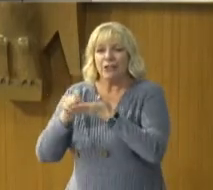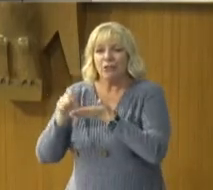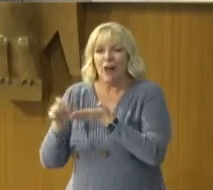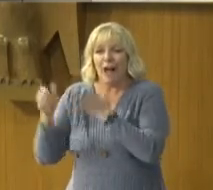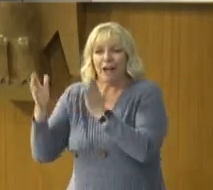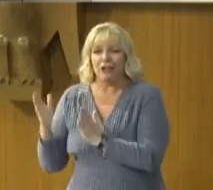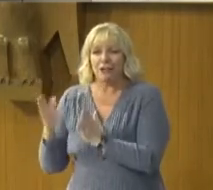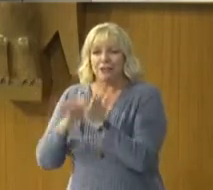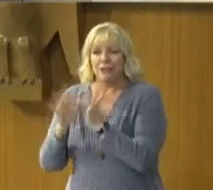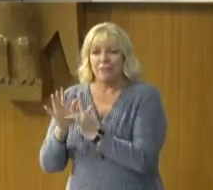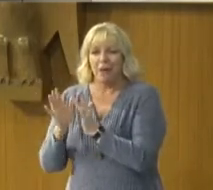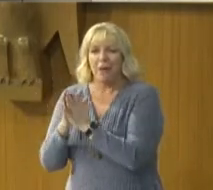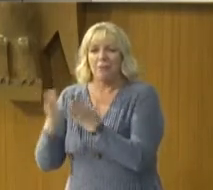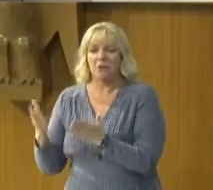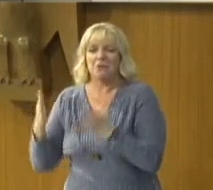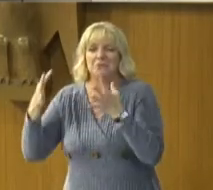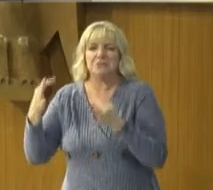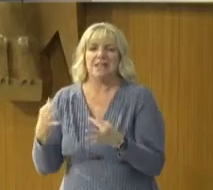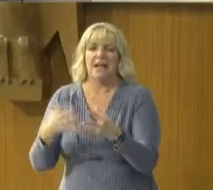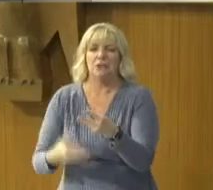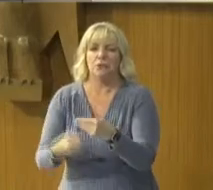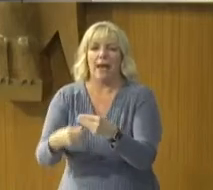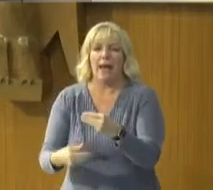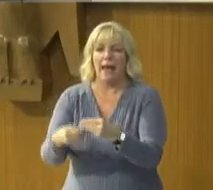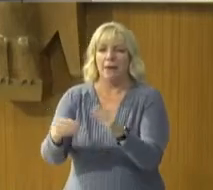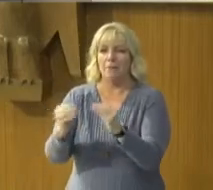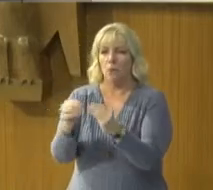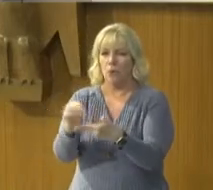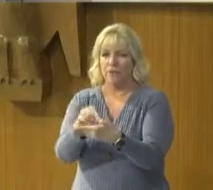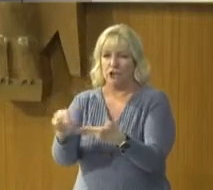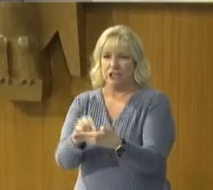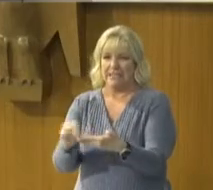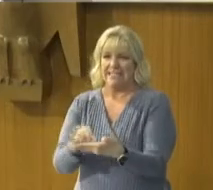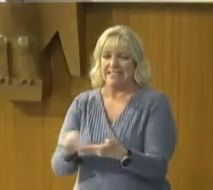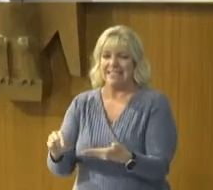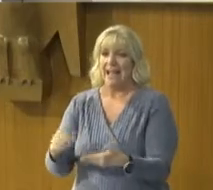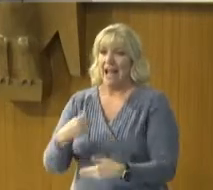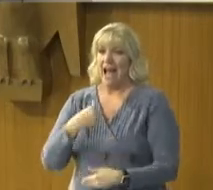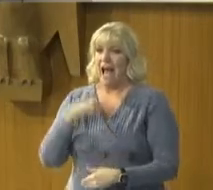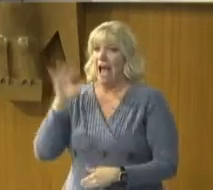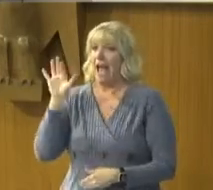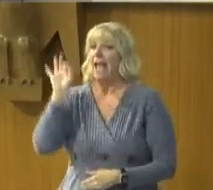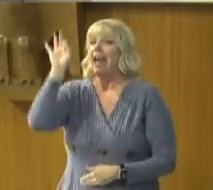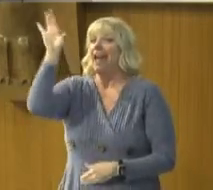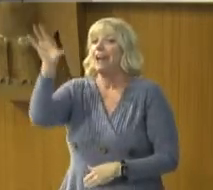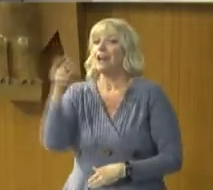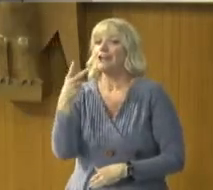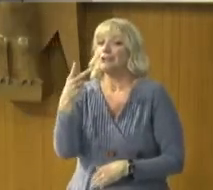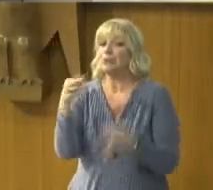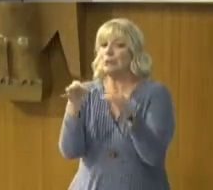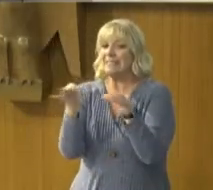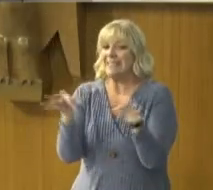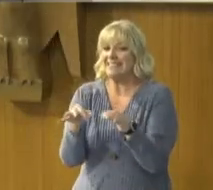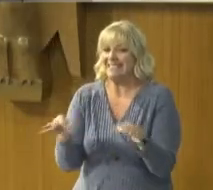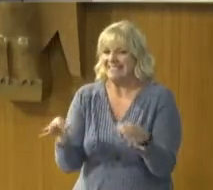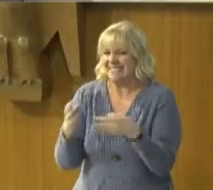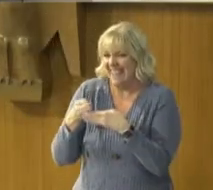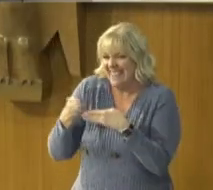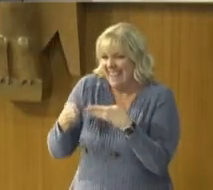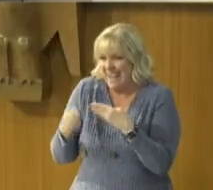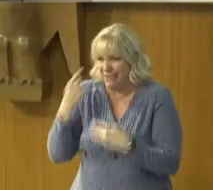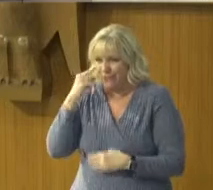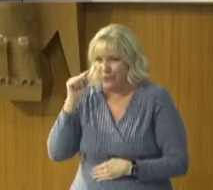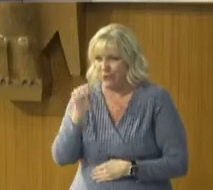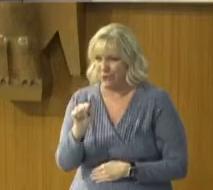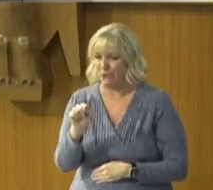began adding more verses to the Gospel of Mark. And I included just two sentences there at the end for you, which were meant to